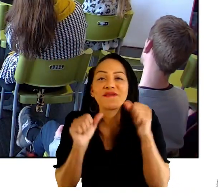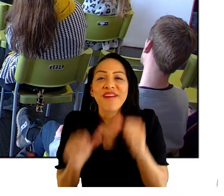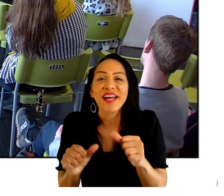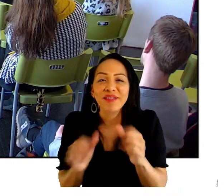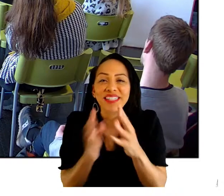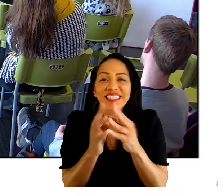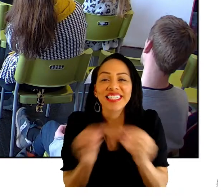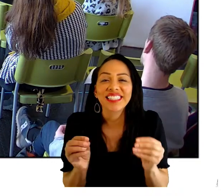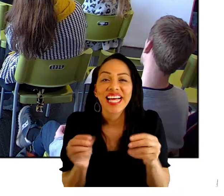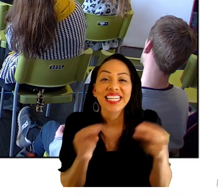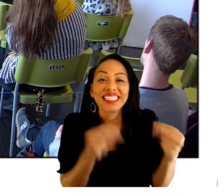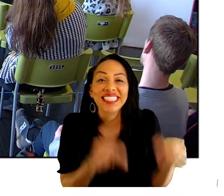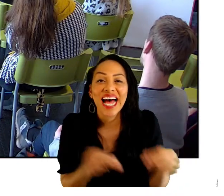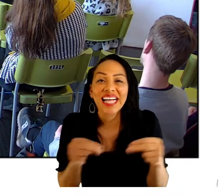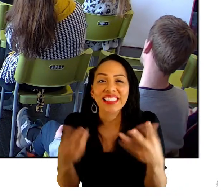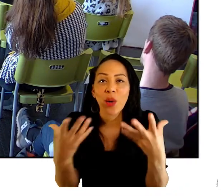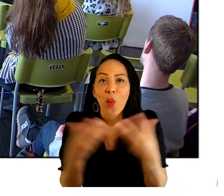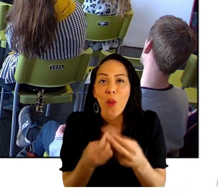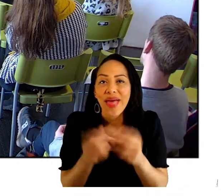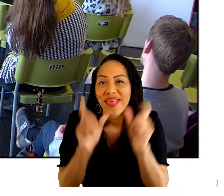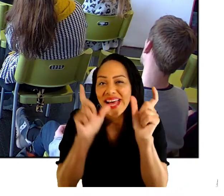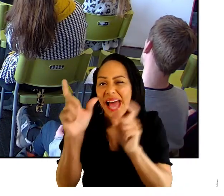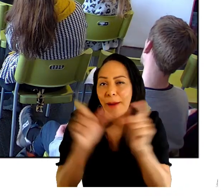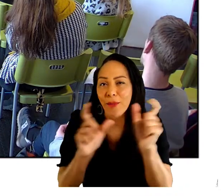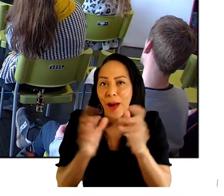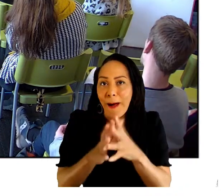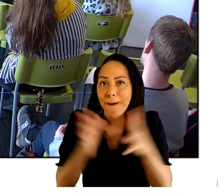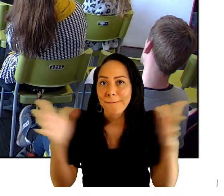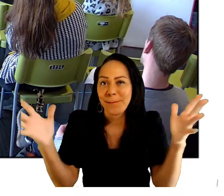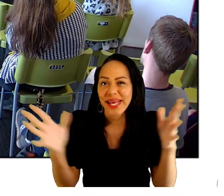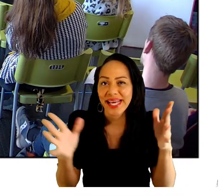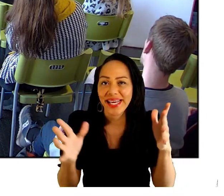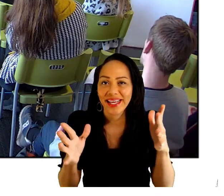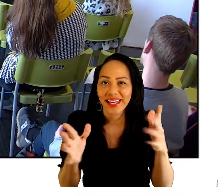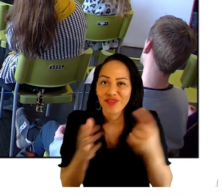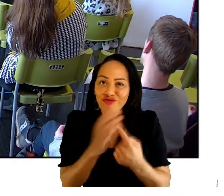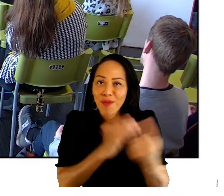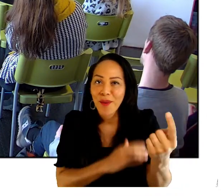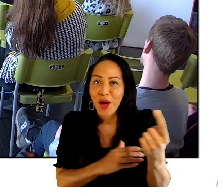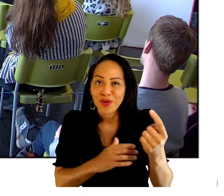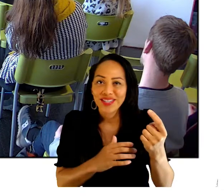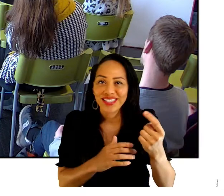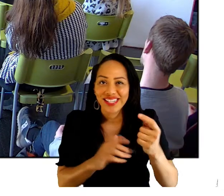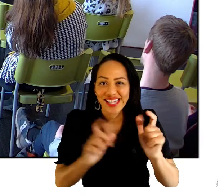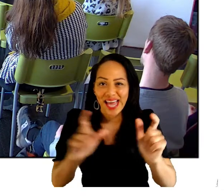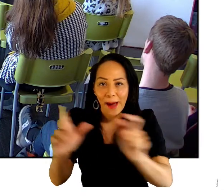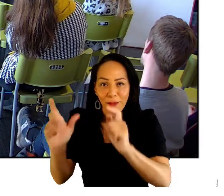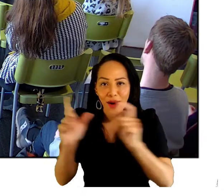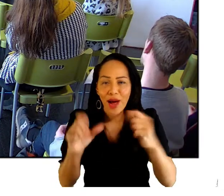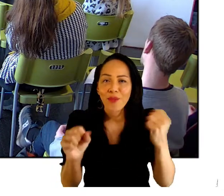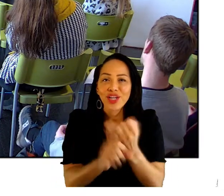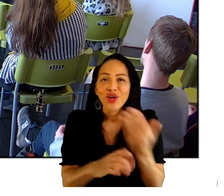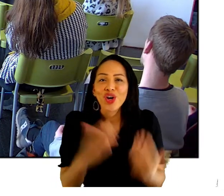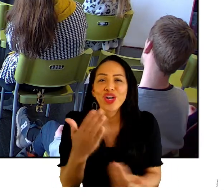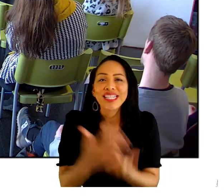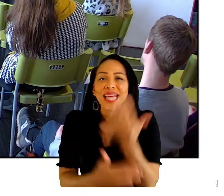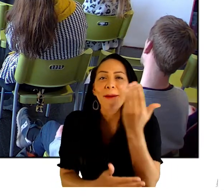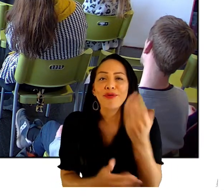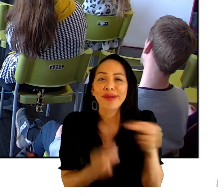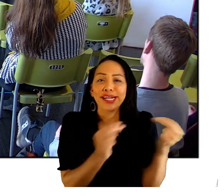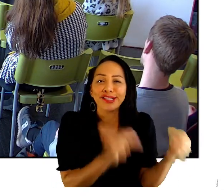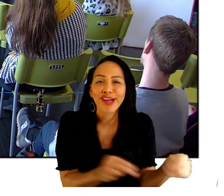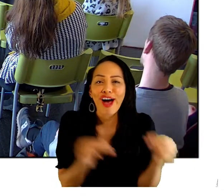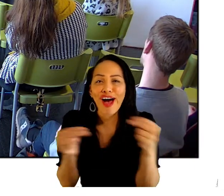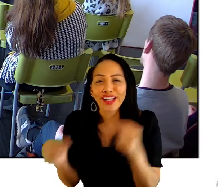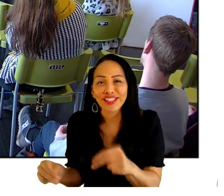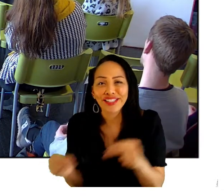big remote camera, and we both hold the camera. We do like a contemporary dance thing with it while we talk to each other about what